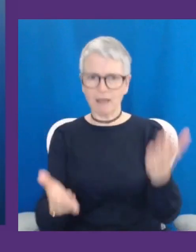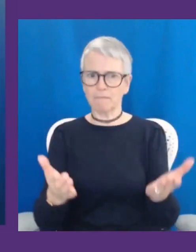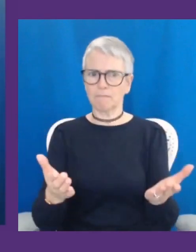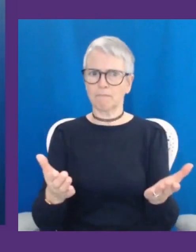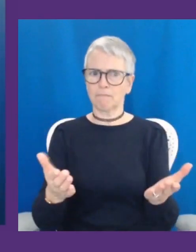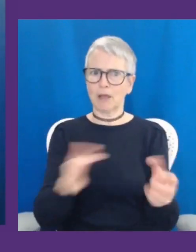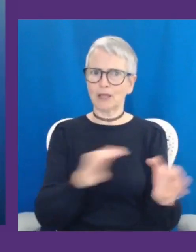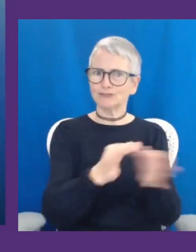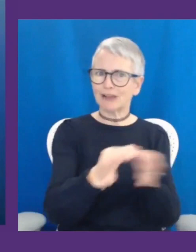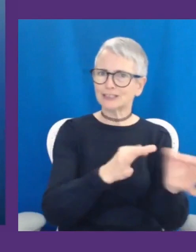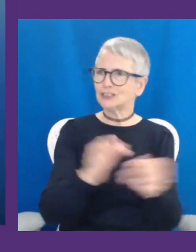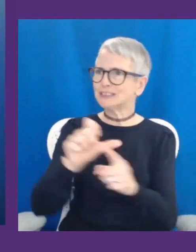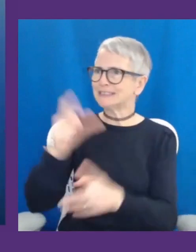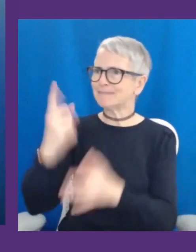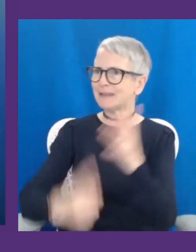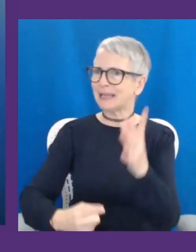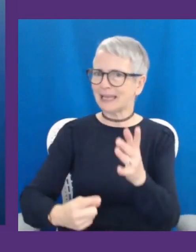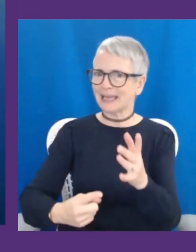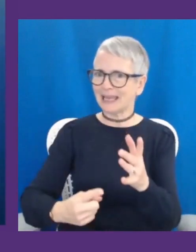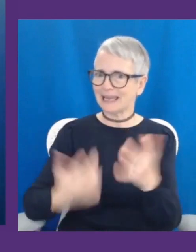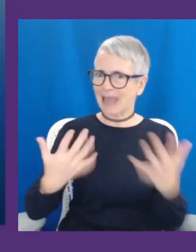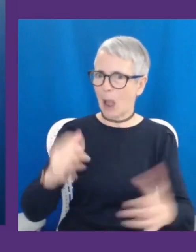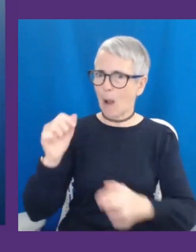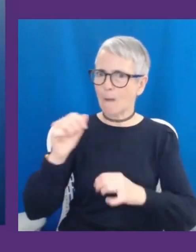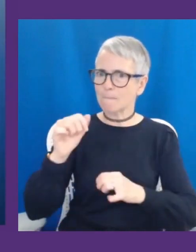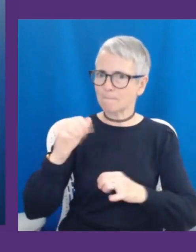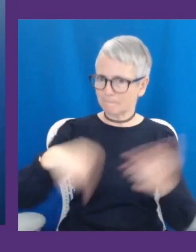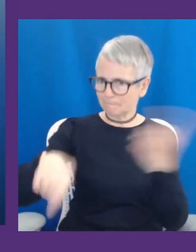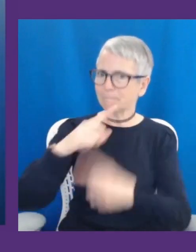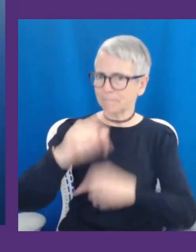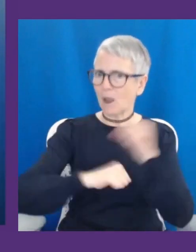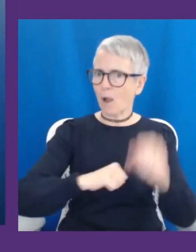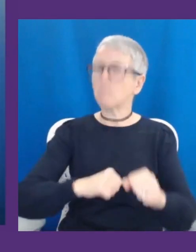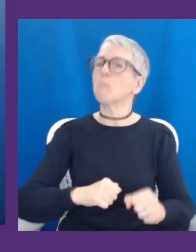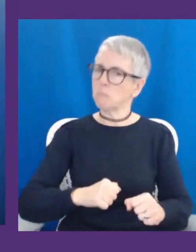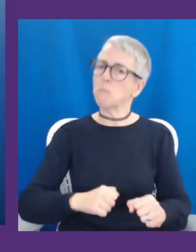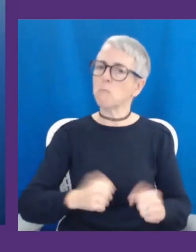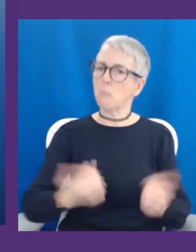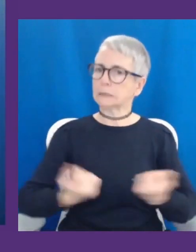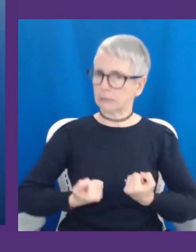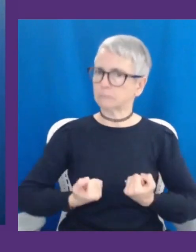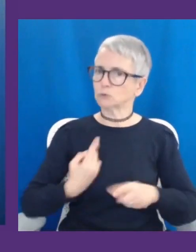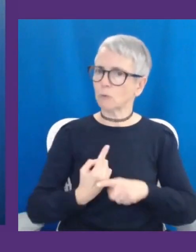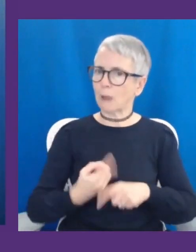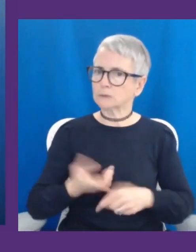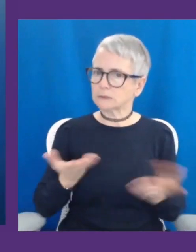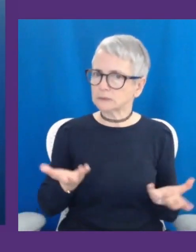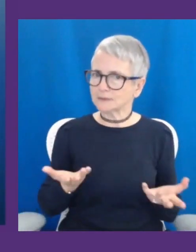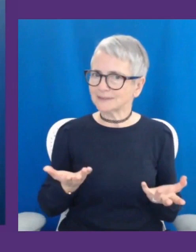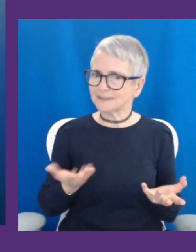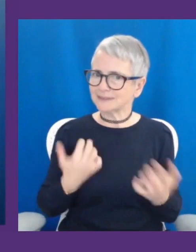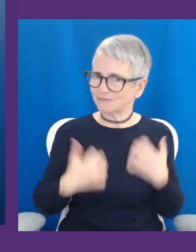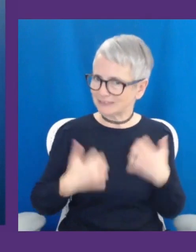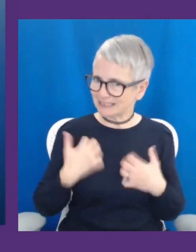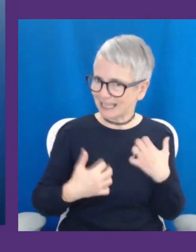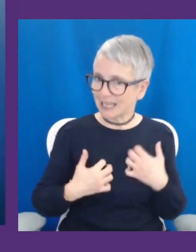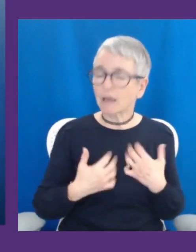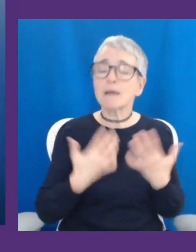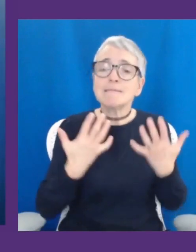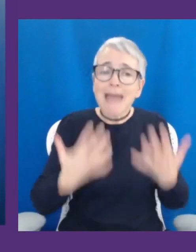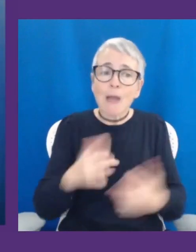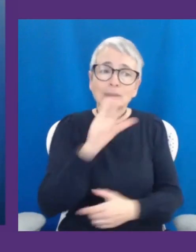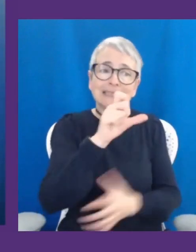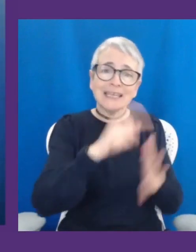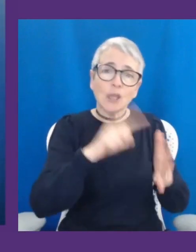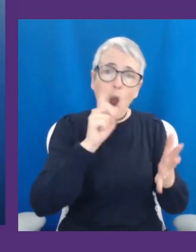didn't roll their eyes to heaven. That's actually happening. We are seeing CEOs really put money behind it. We are